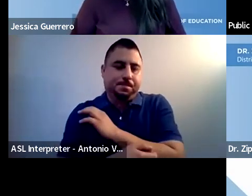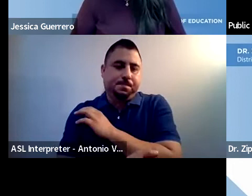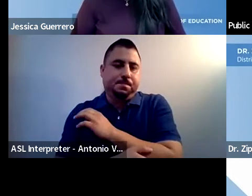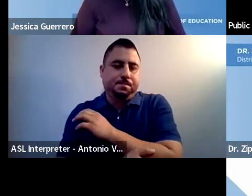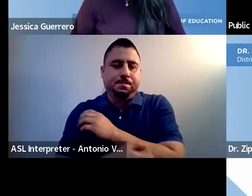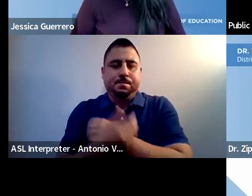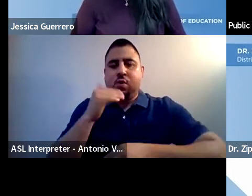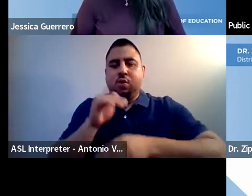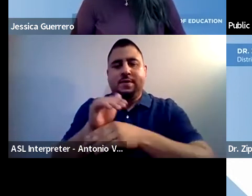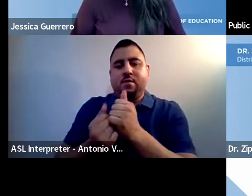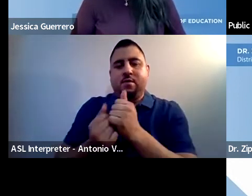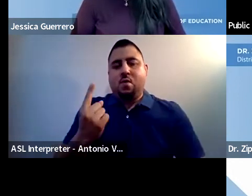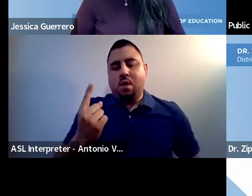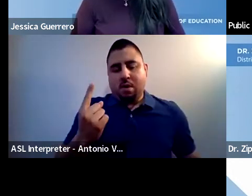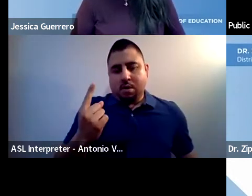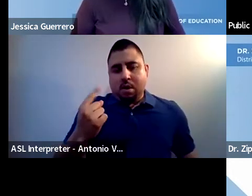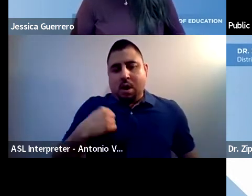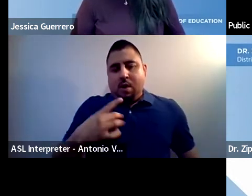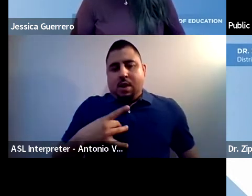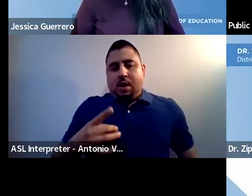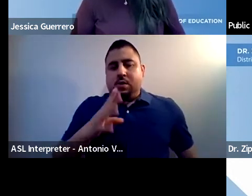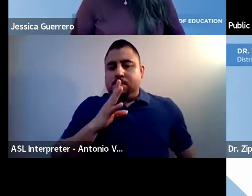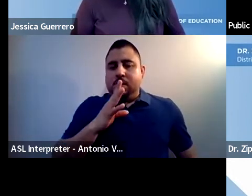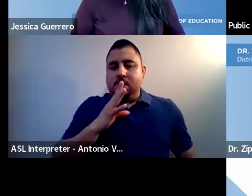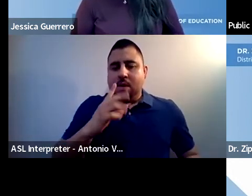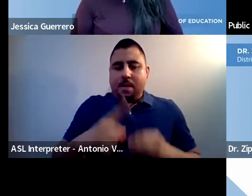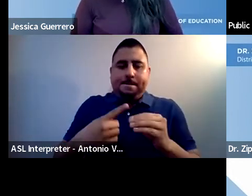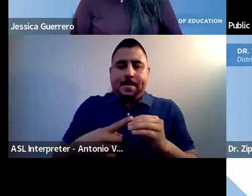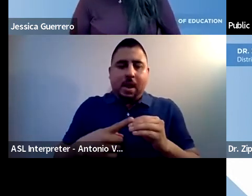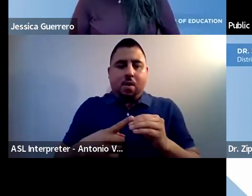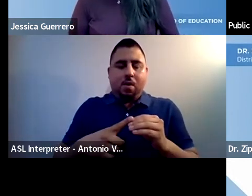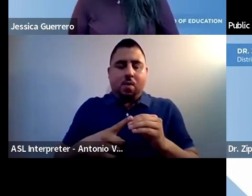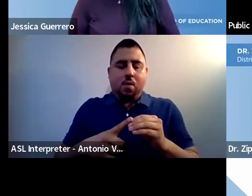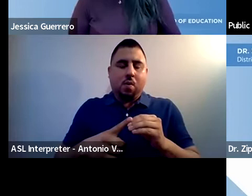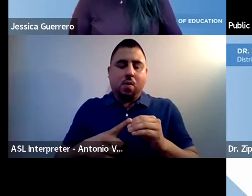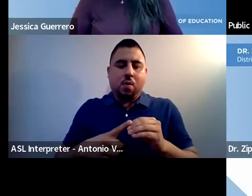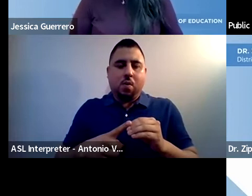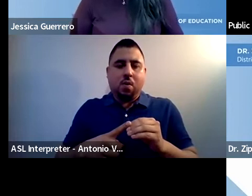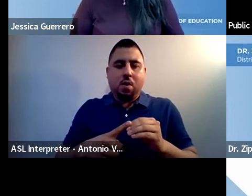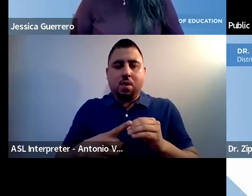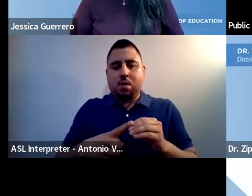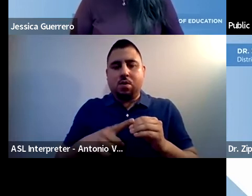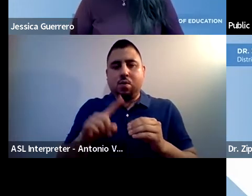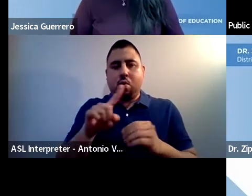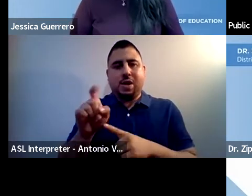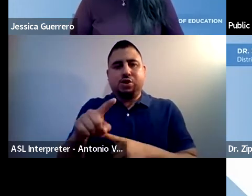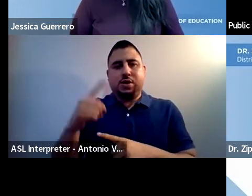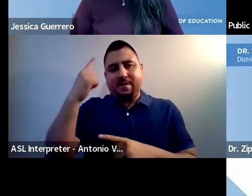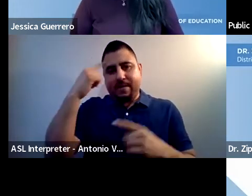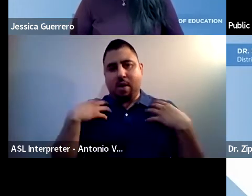Good evening, everyone. I would just like to speak on the, it was really the question about mental health of these